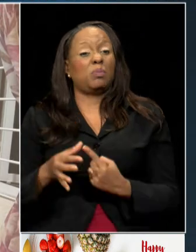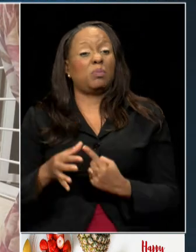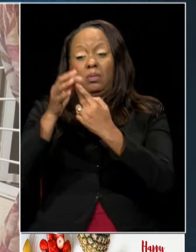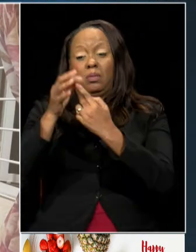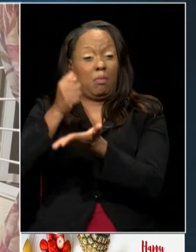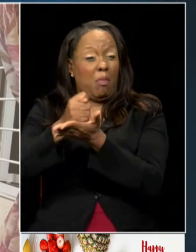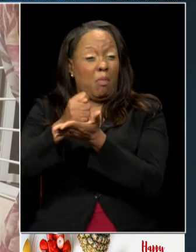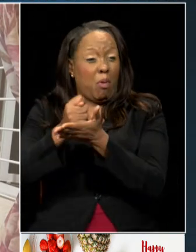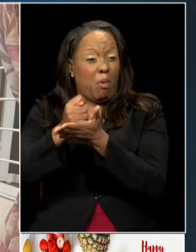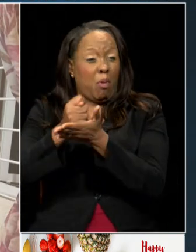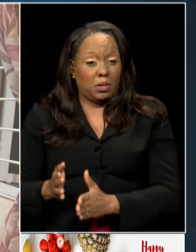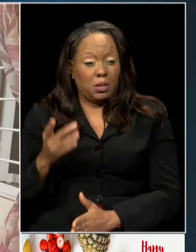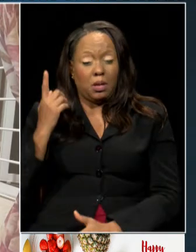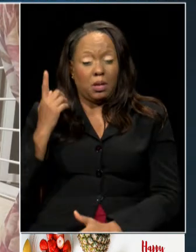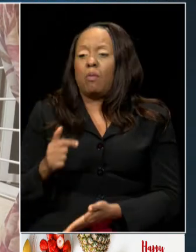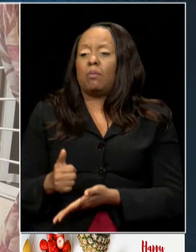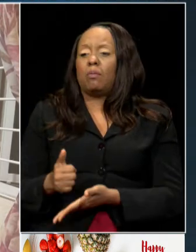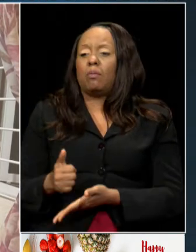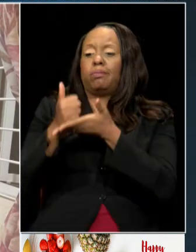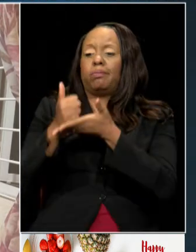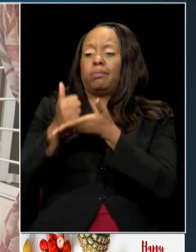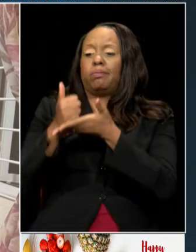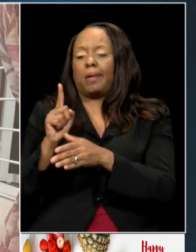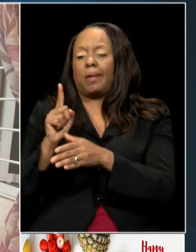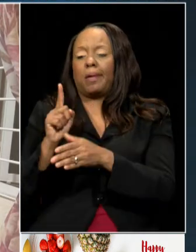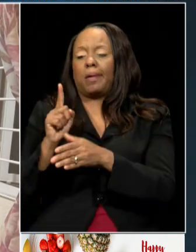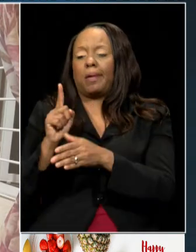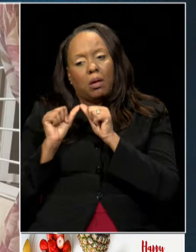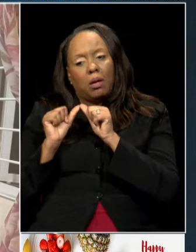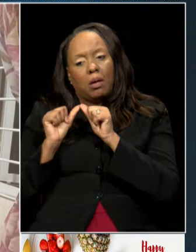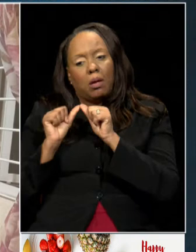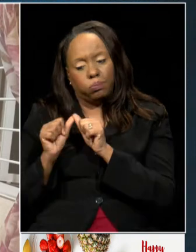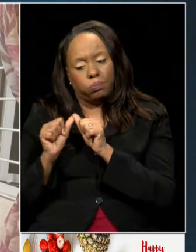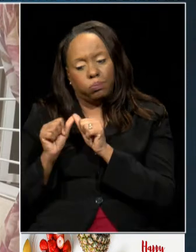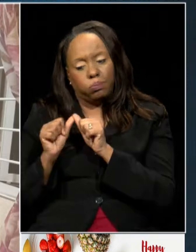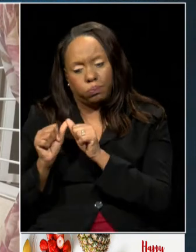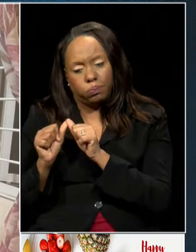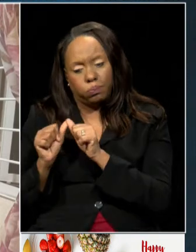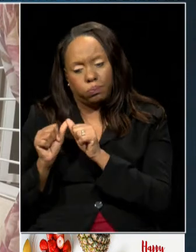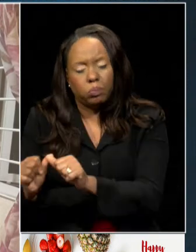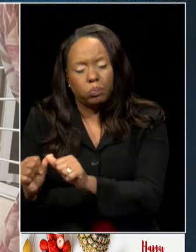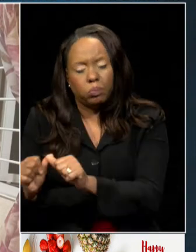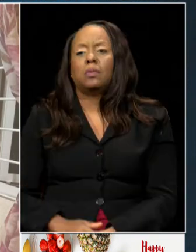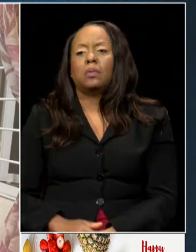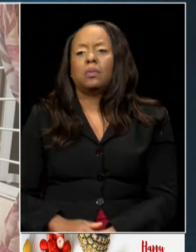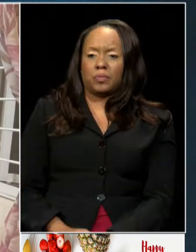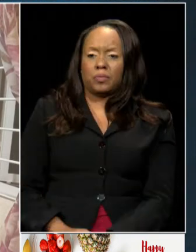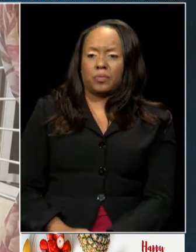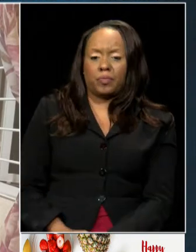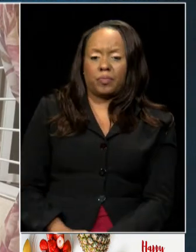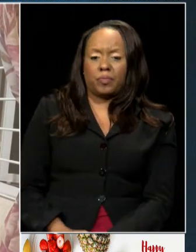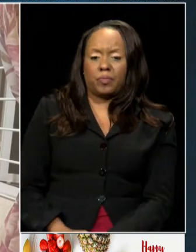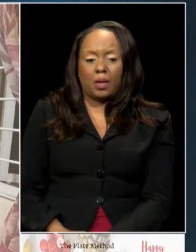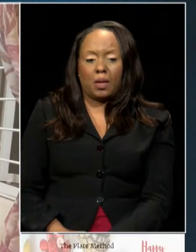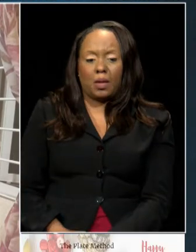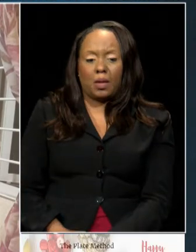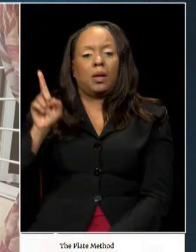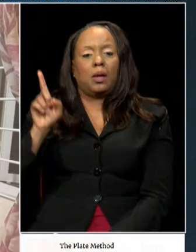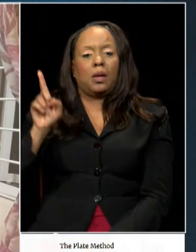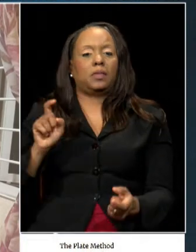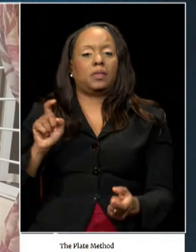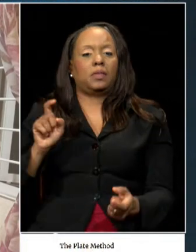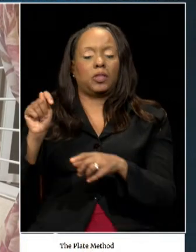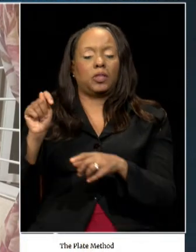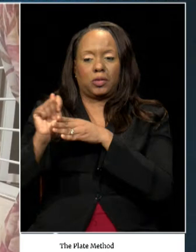that rehab is quite long and intensive, as you would anticipate, because you are basically retraining